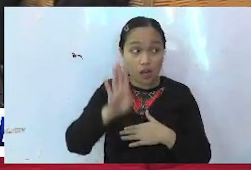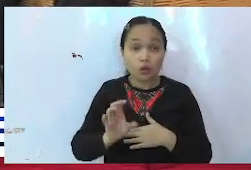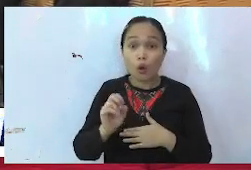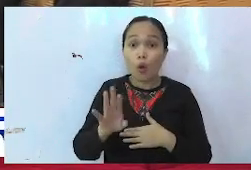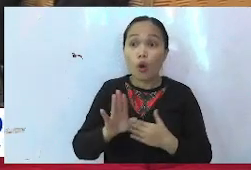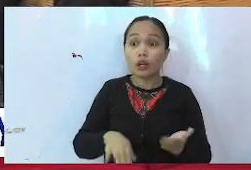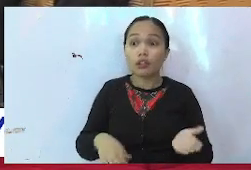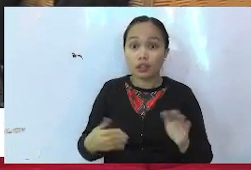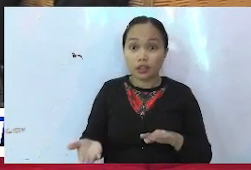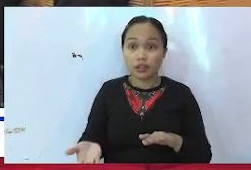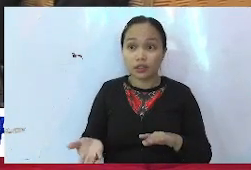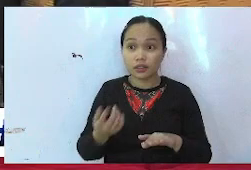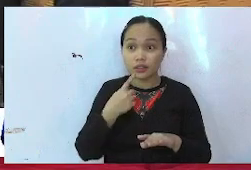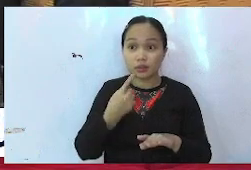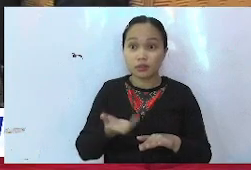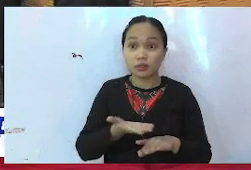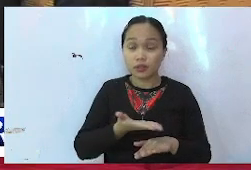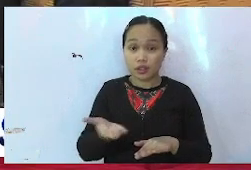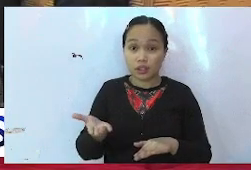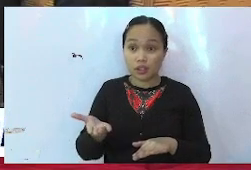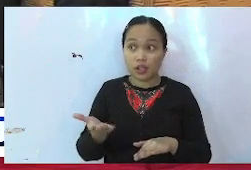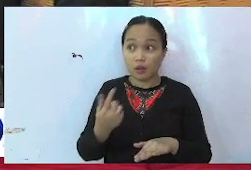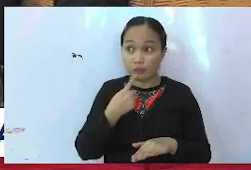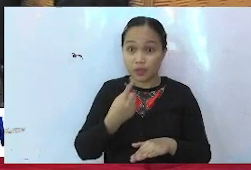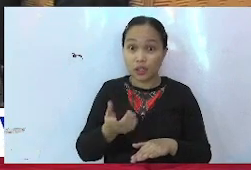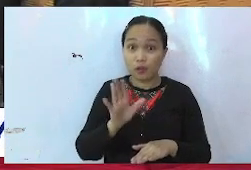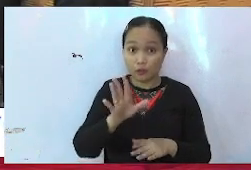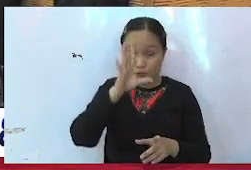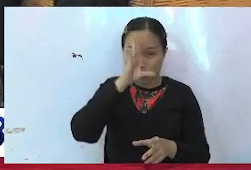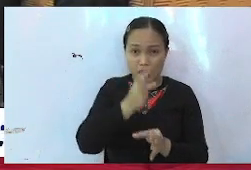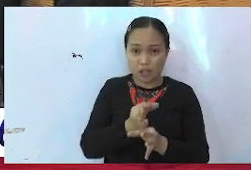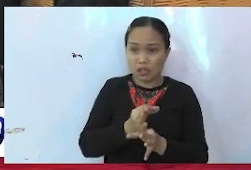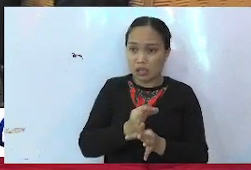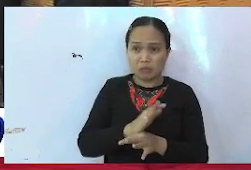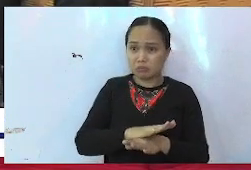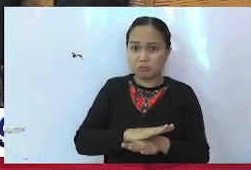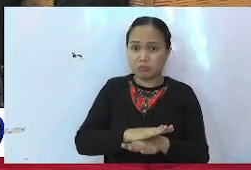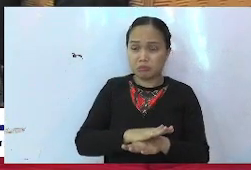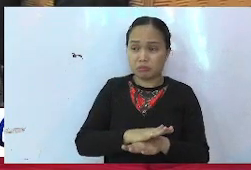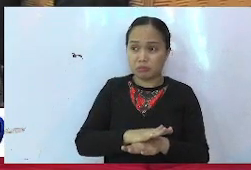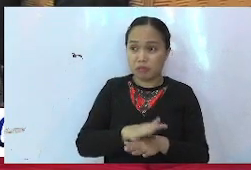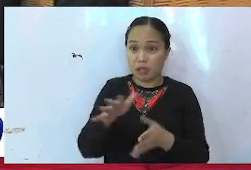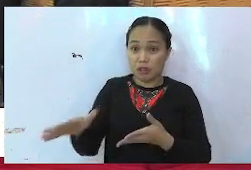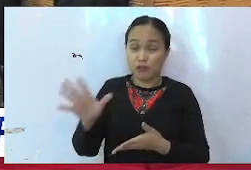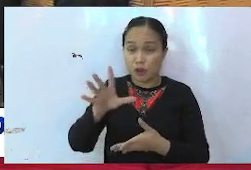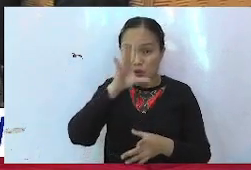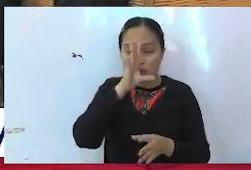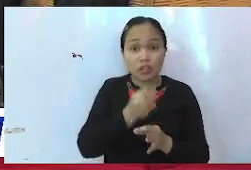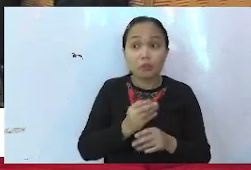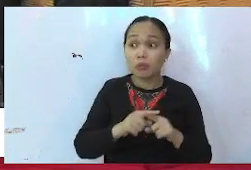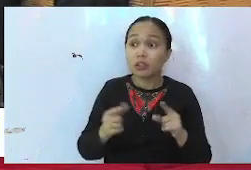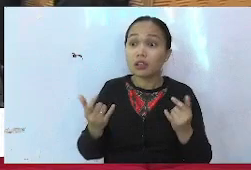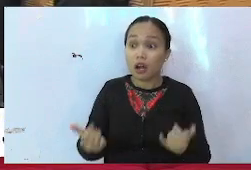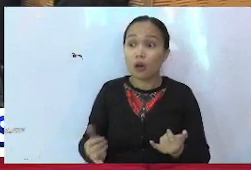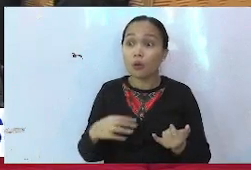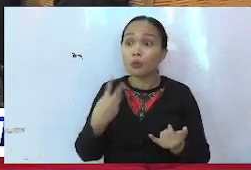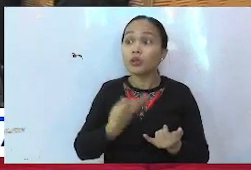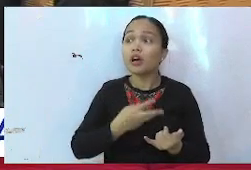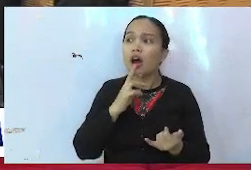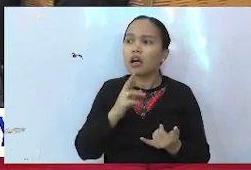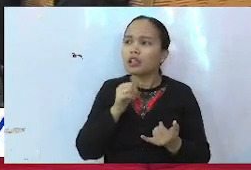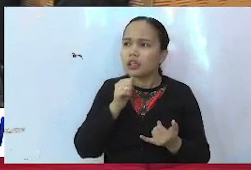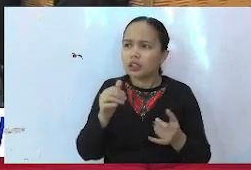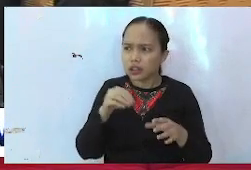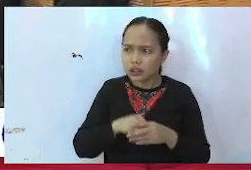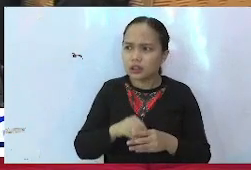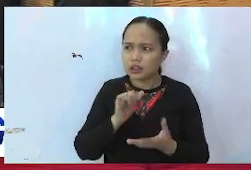yeah. You'll renounce your faith, you will live. It's a great blessing na wala na kayo doon. You're not in that situation.